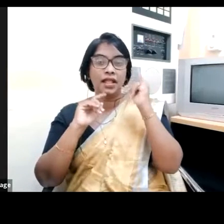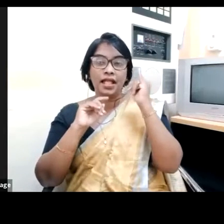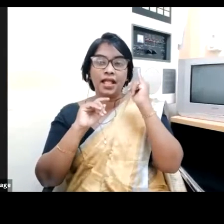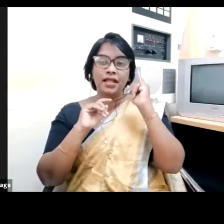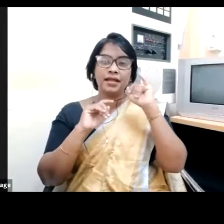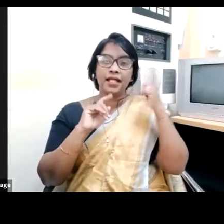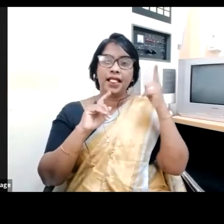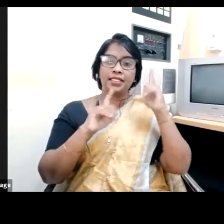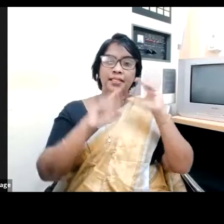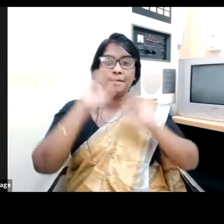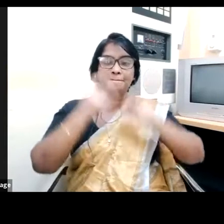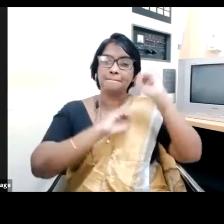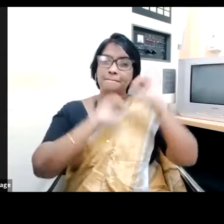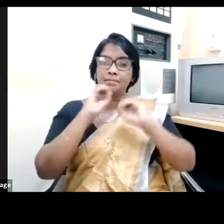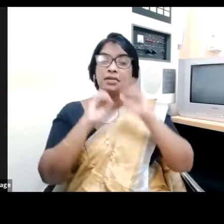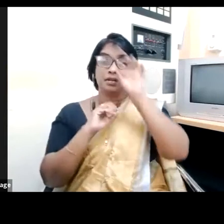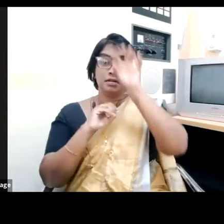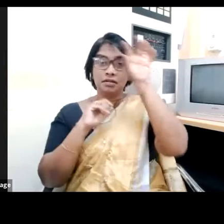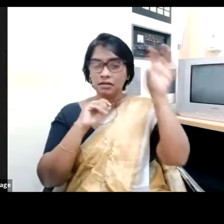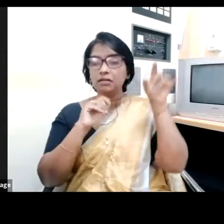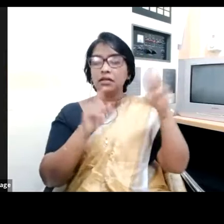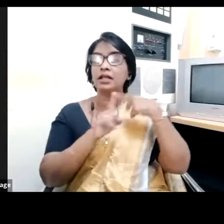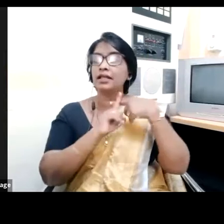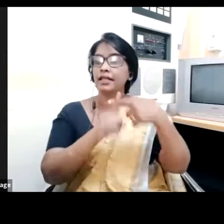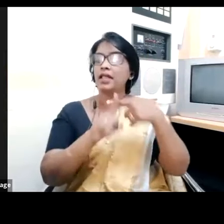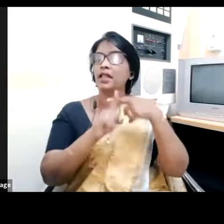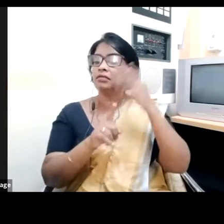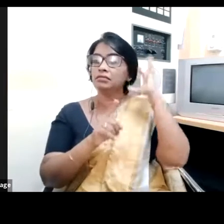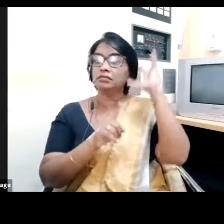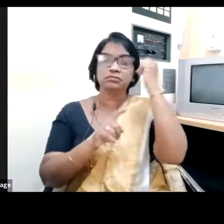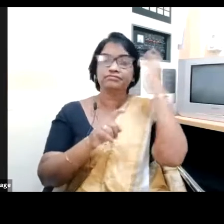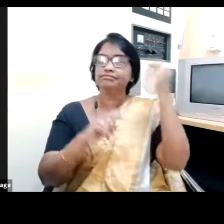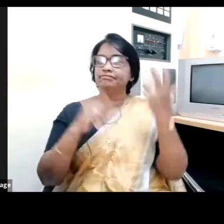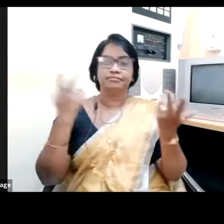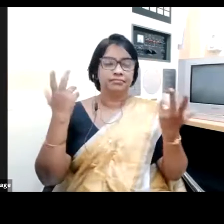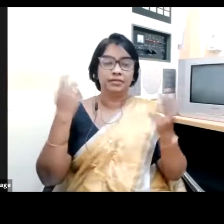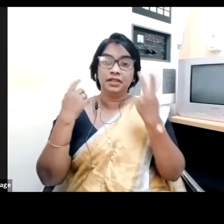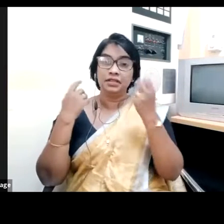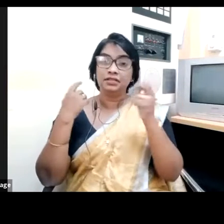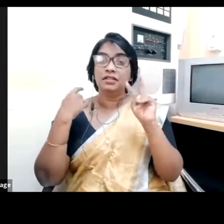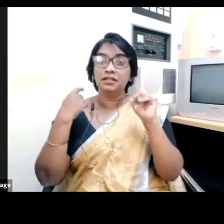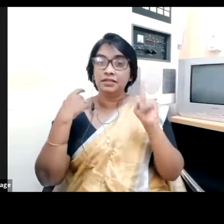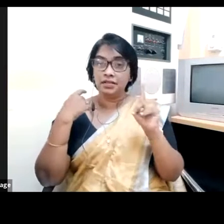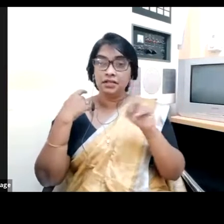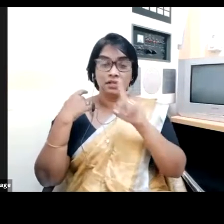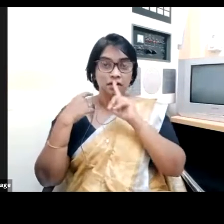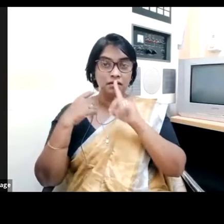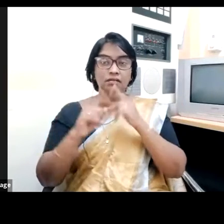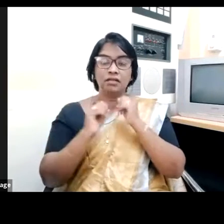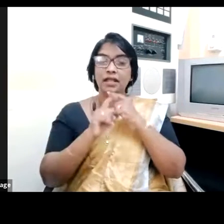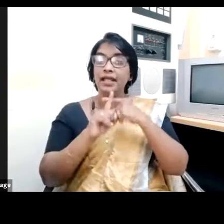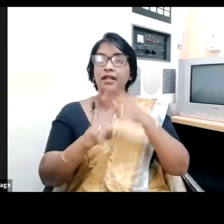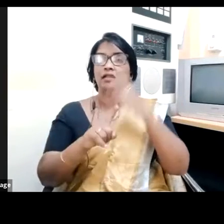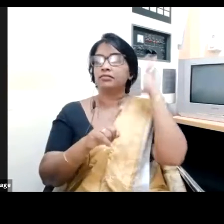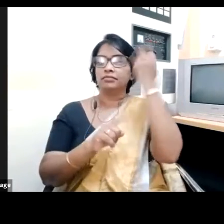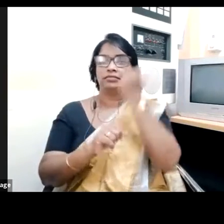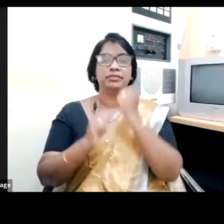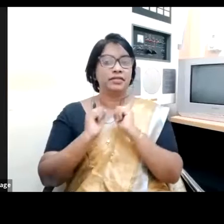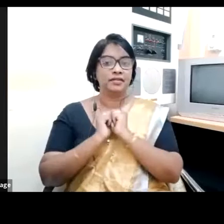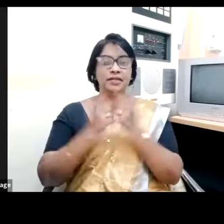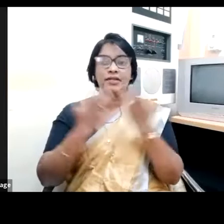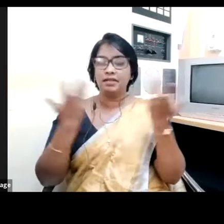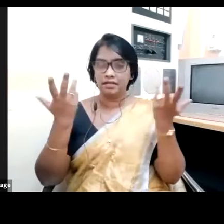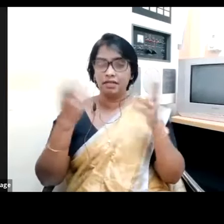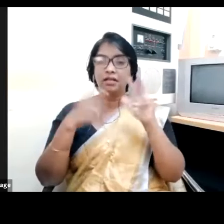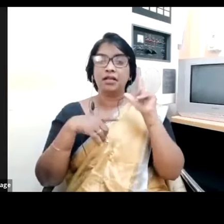targets they were going to achieve by 2021. 70% of the targets. And now we have to achieve the 70%